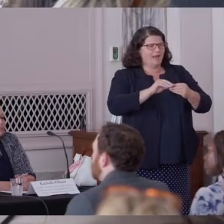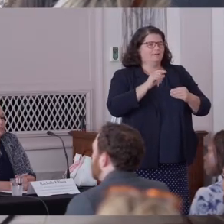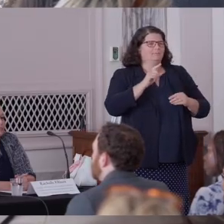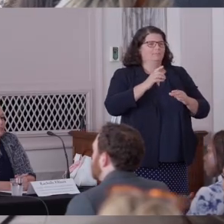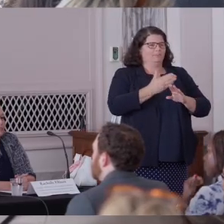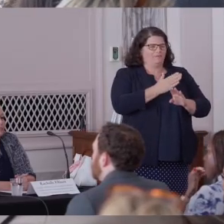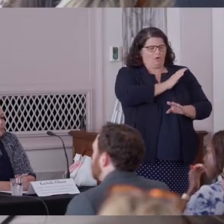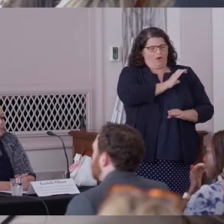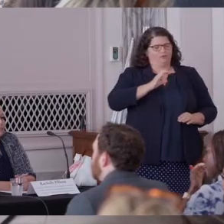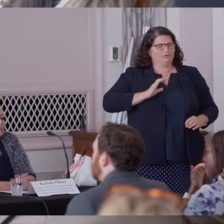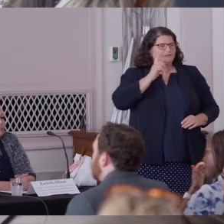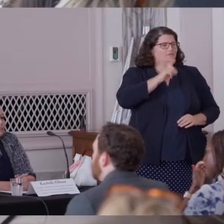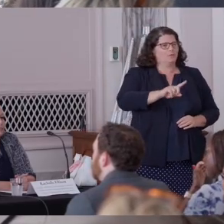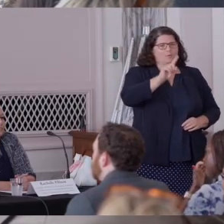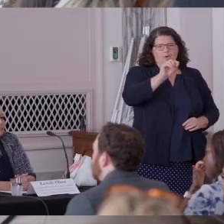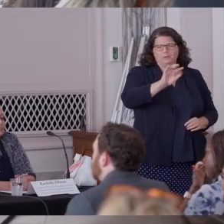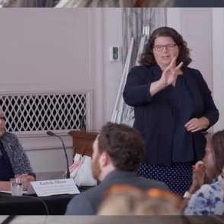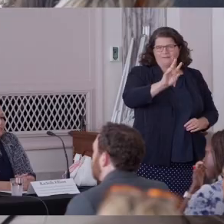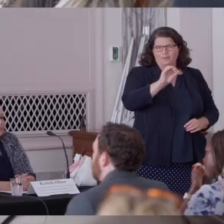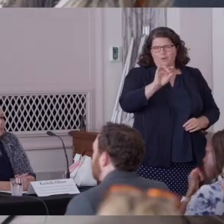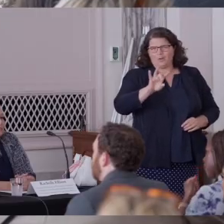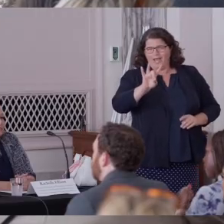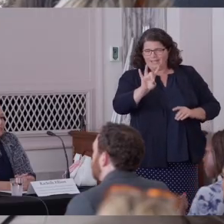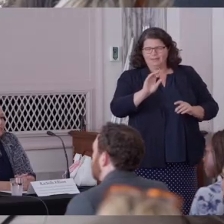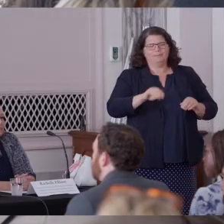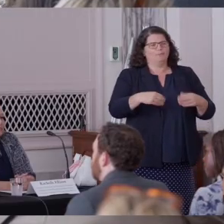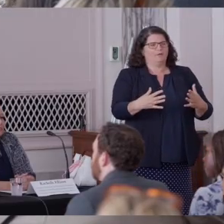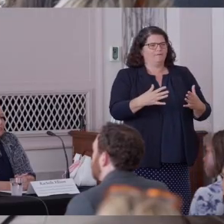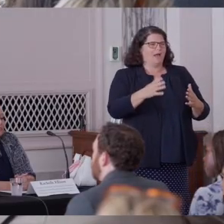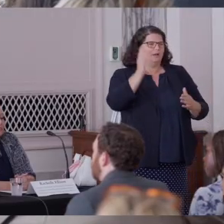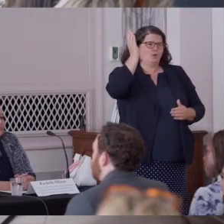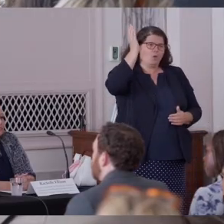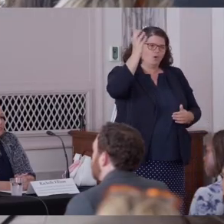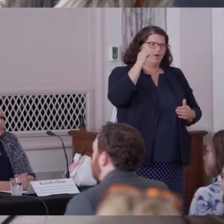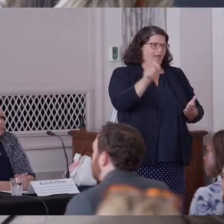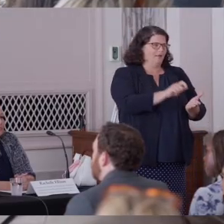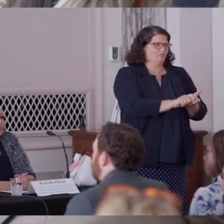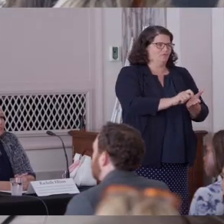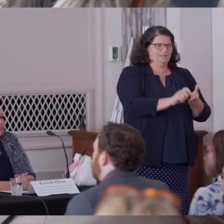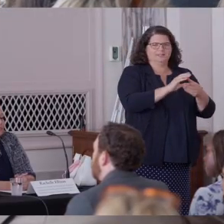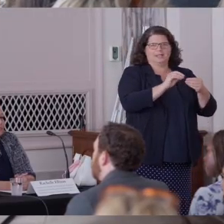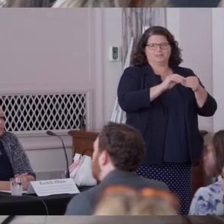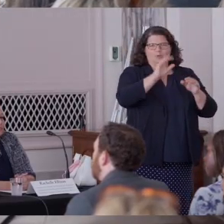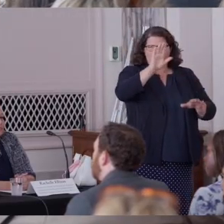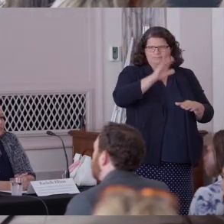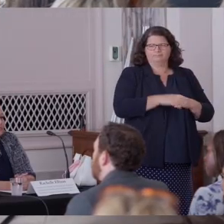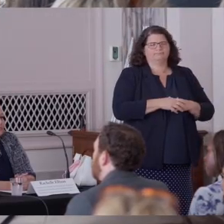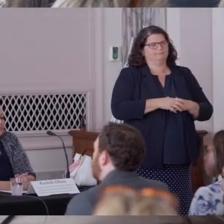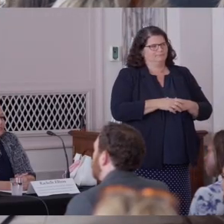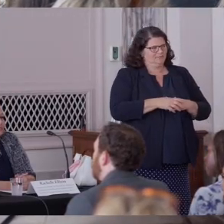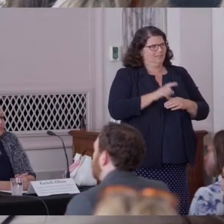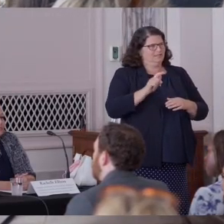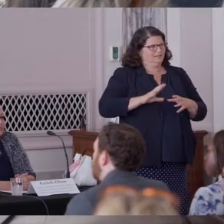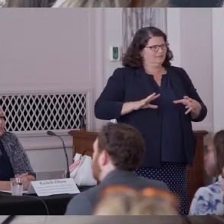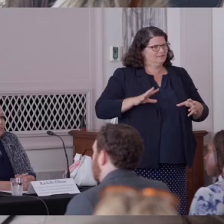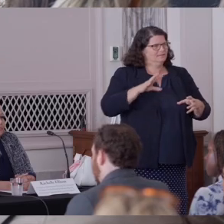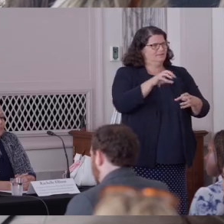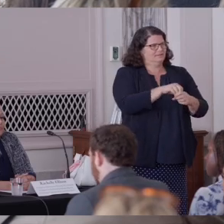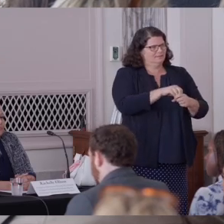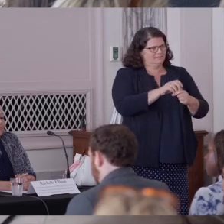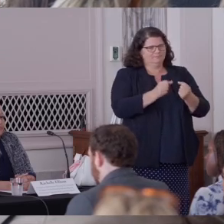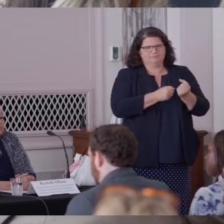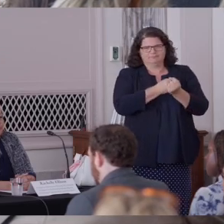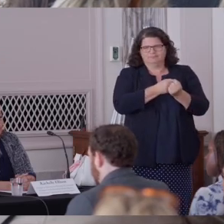Congress, providing both oral and written testimony, and was instrumental in the creation and introduction of the